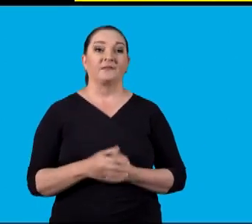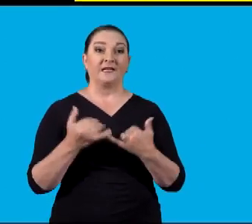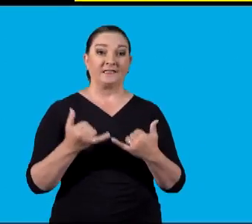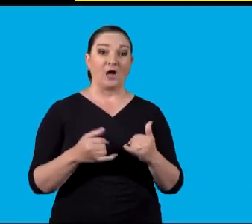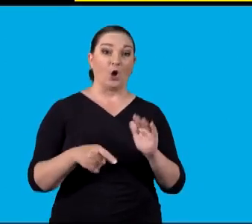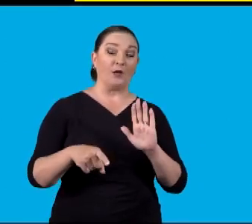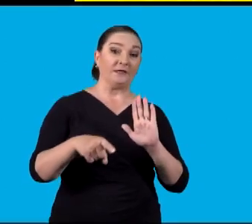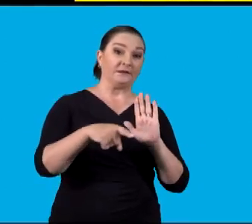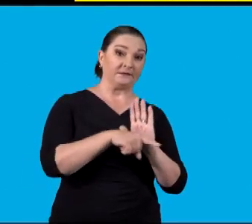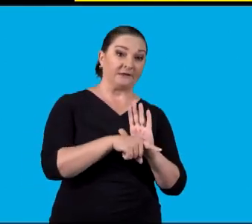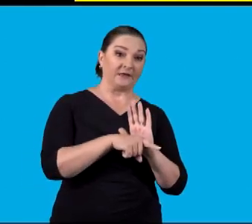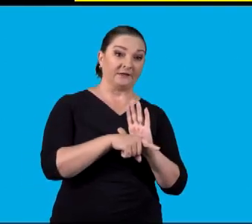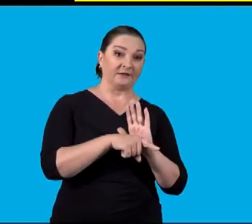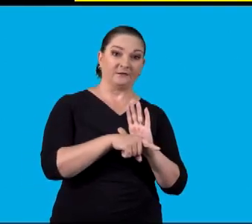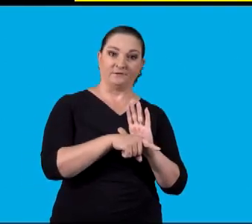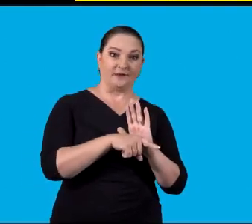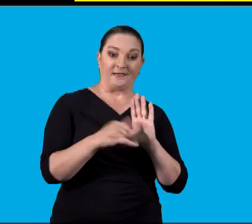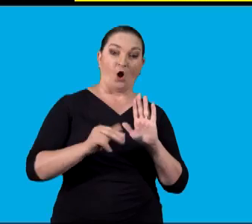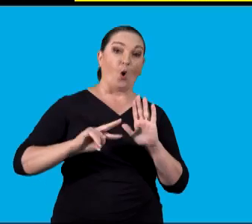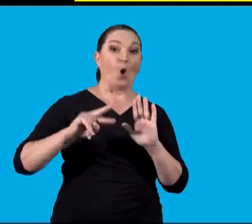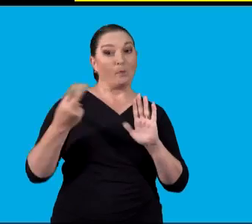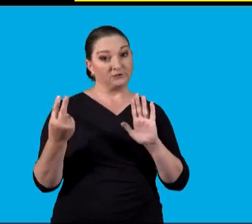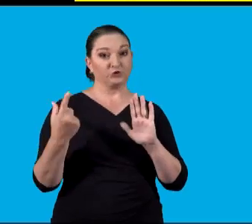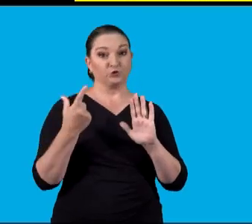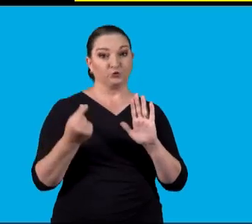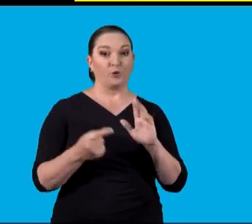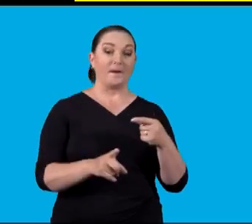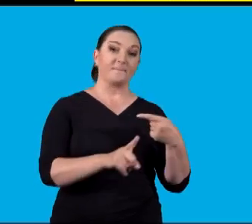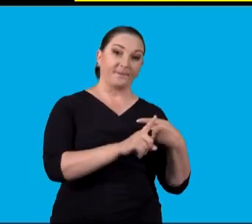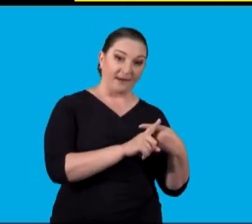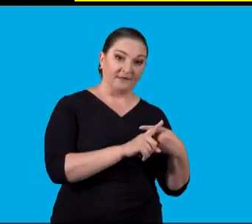So I have a negative 320, but when I come to it, I say plus